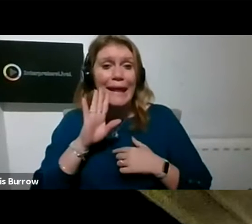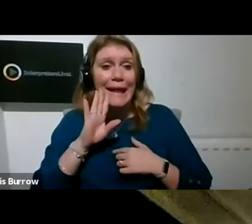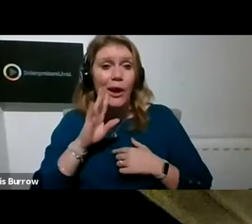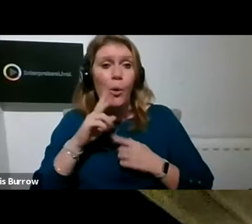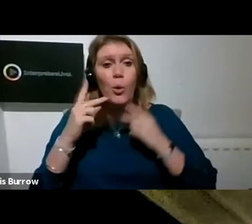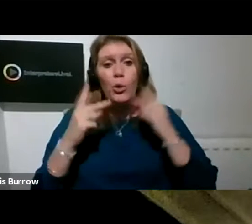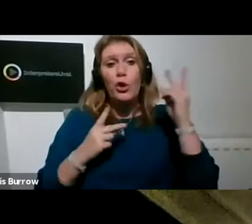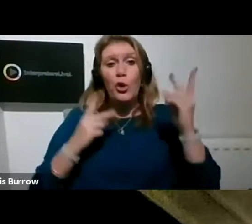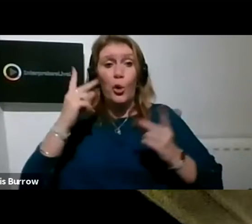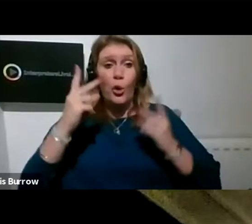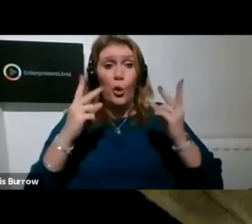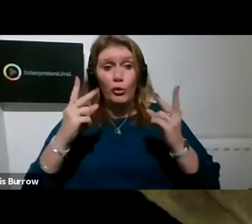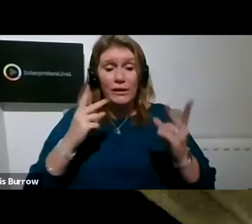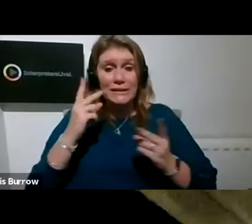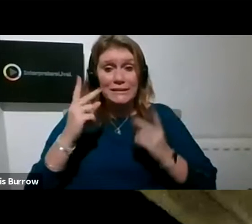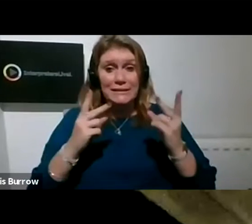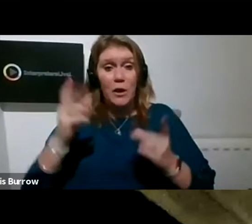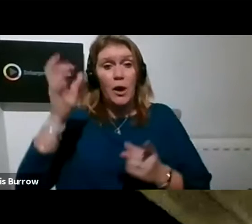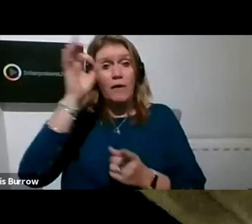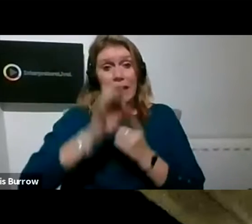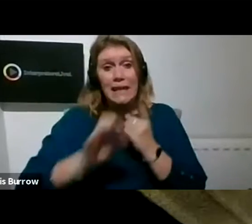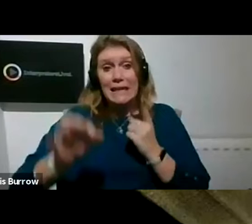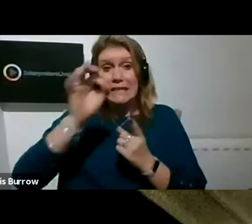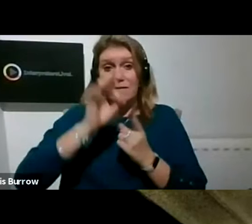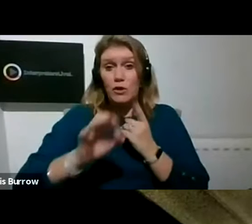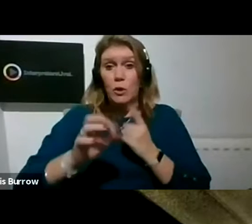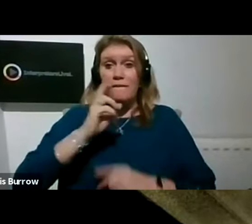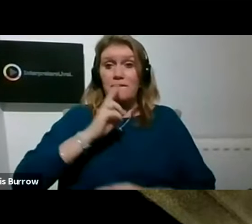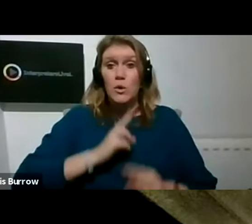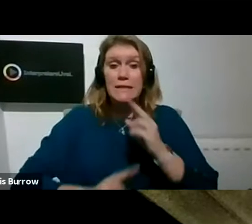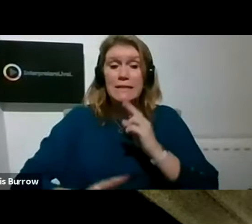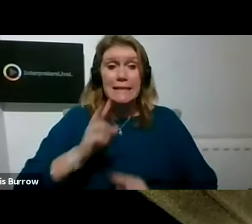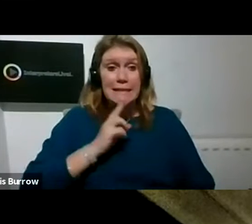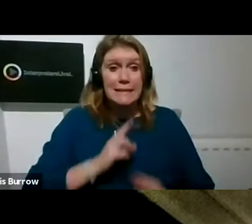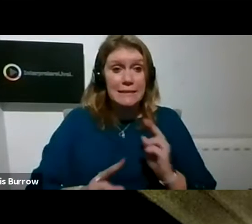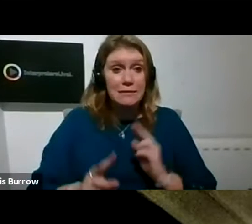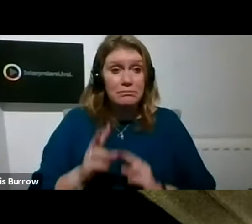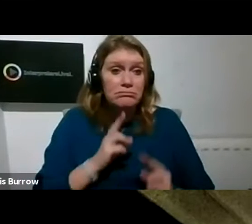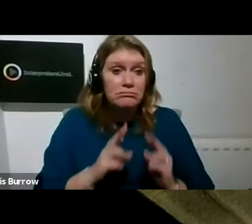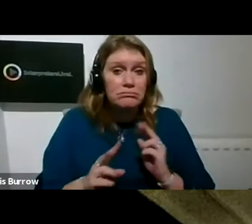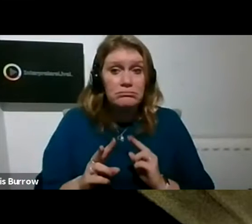the interviewees' voices, um,